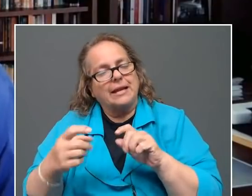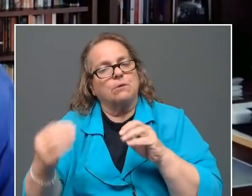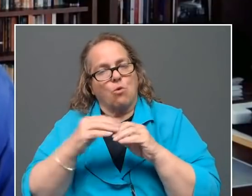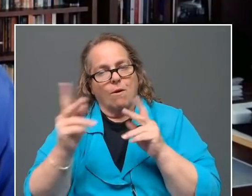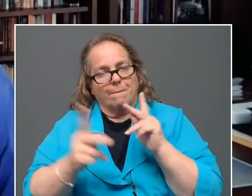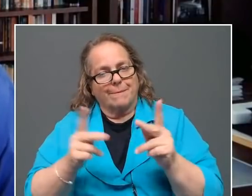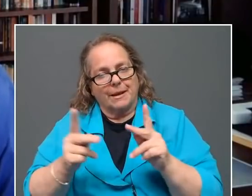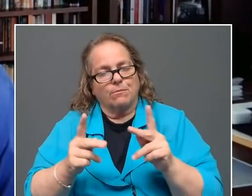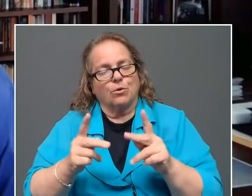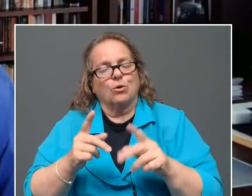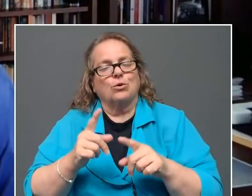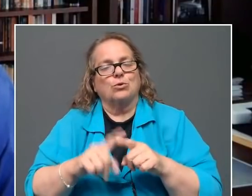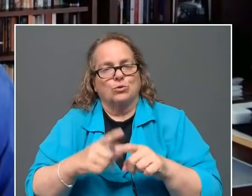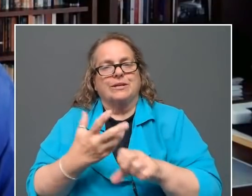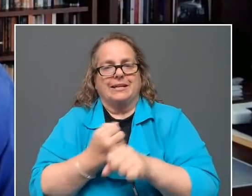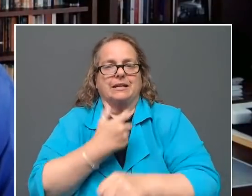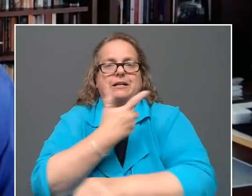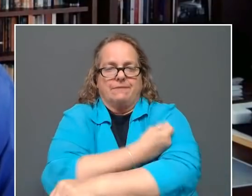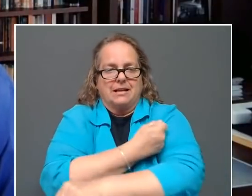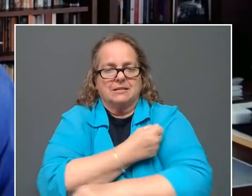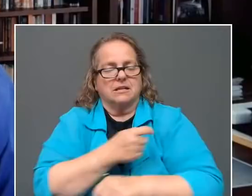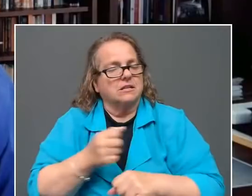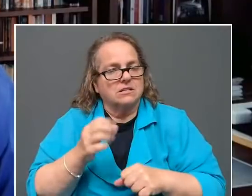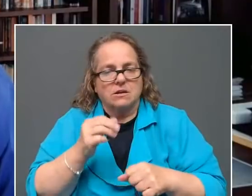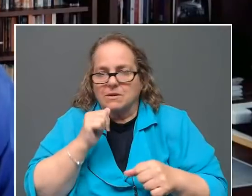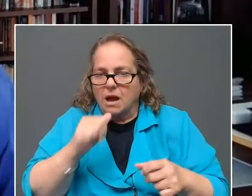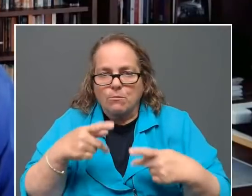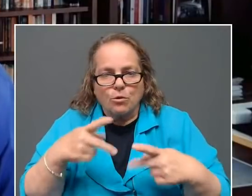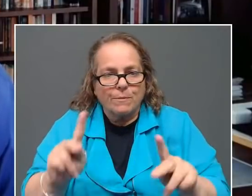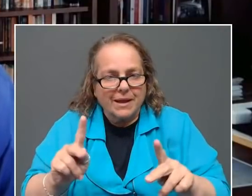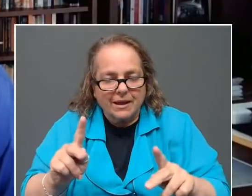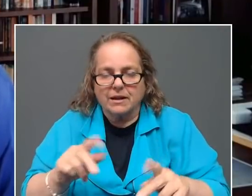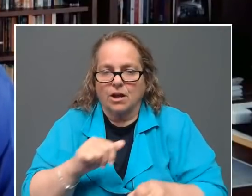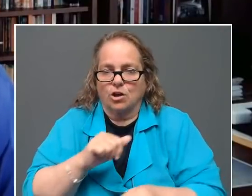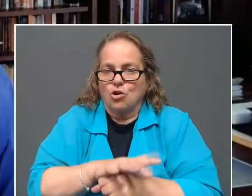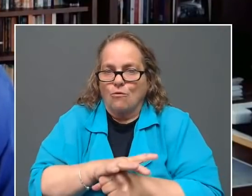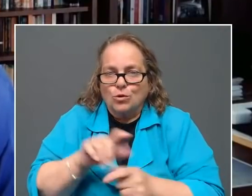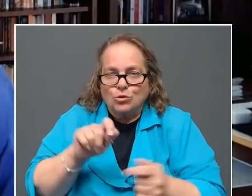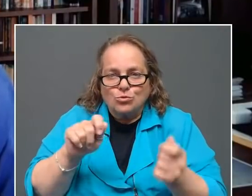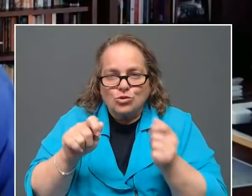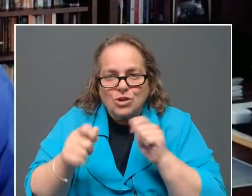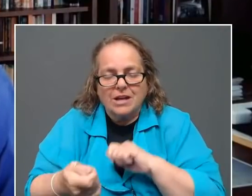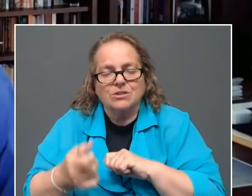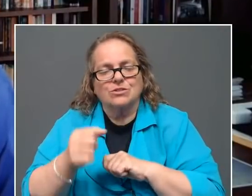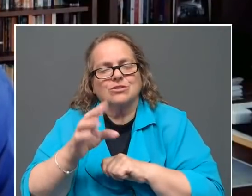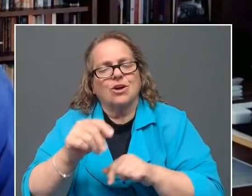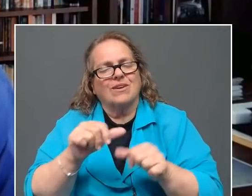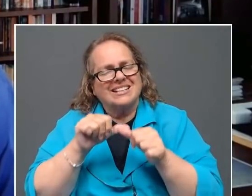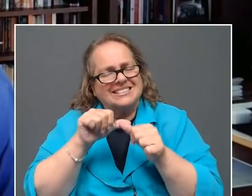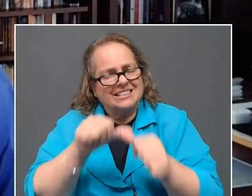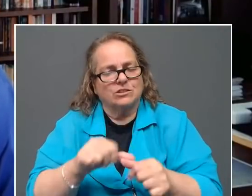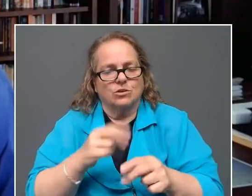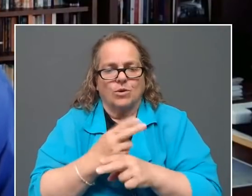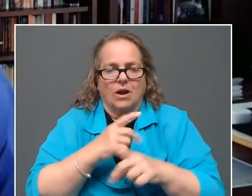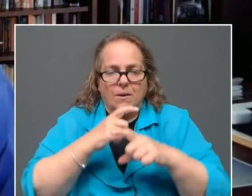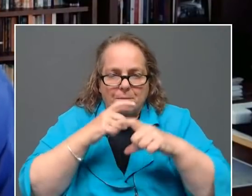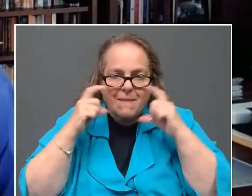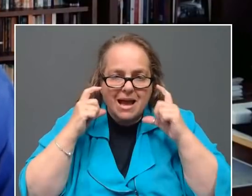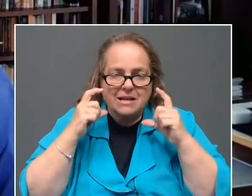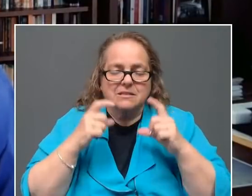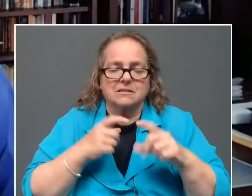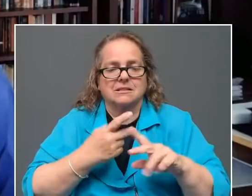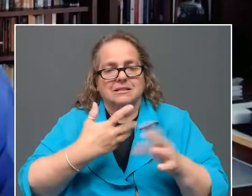proven yet to be a danger to folks. But we've got to stay vigilant, wear your mask, keep your distance, wash your hands, and please